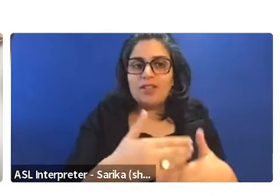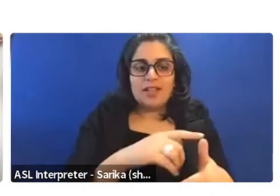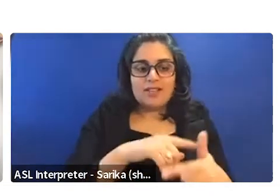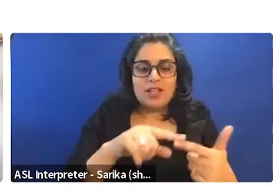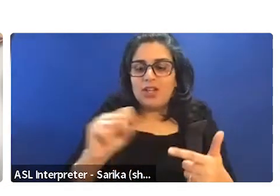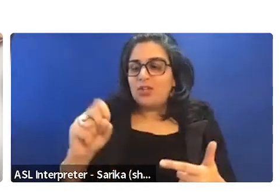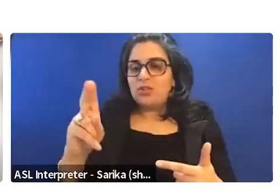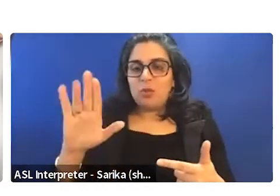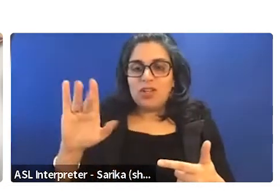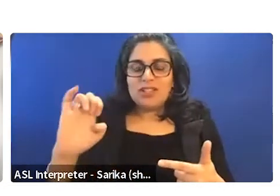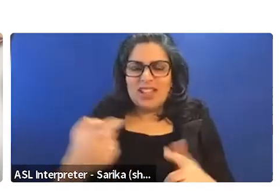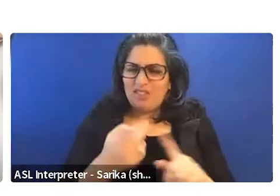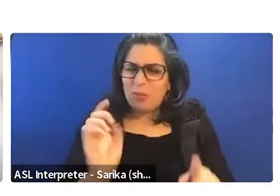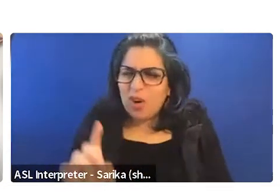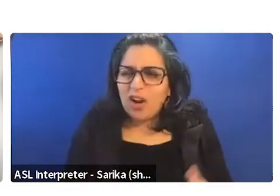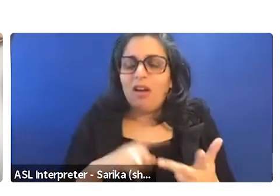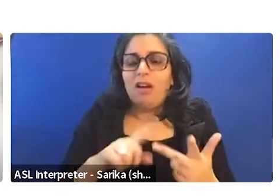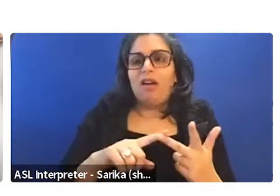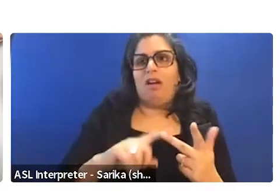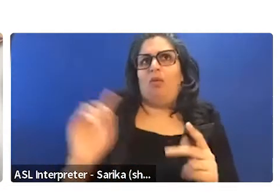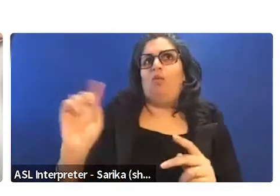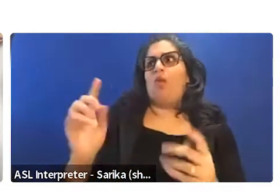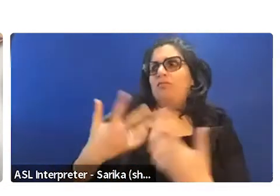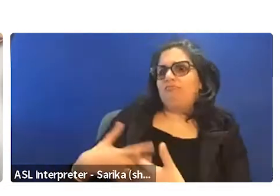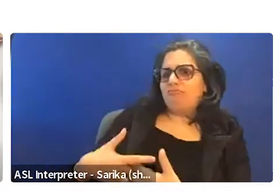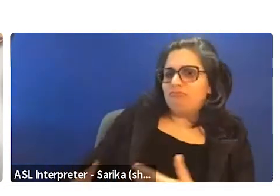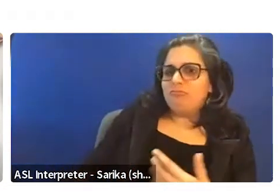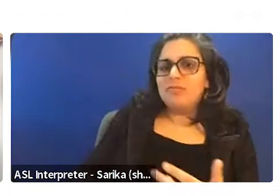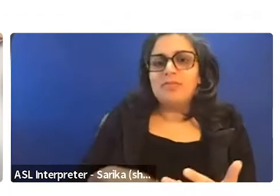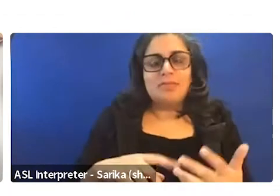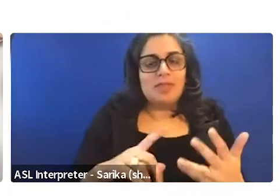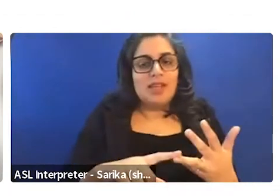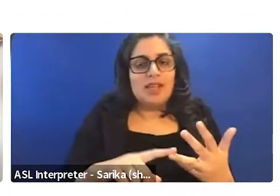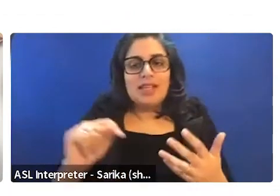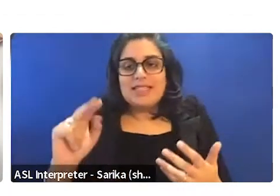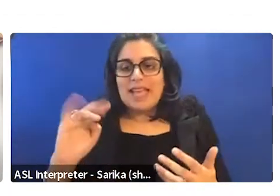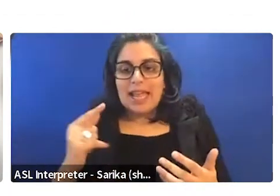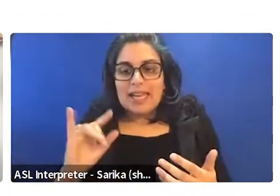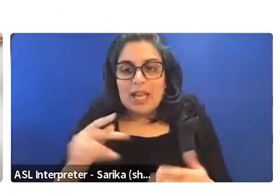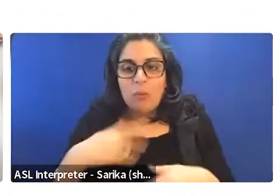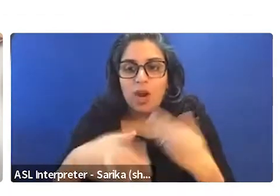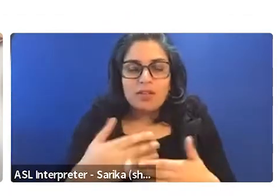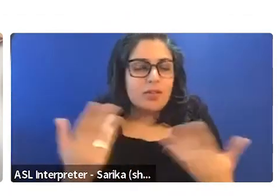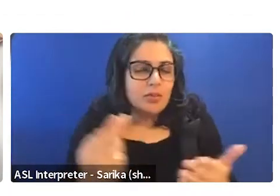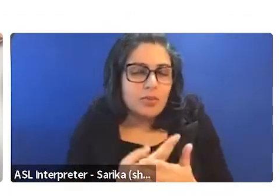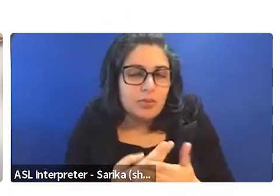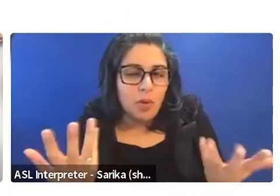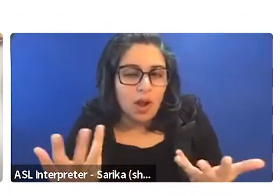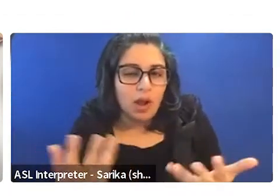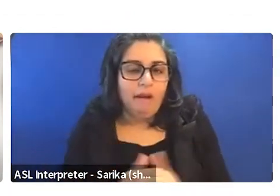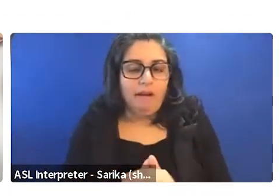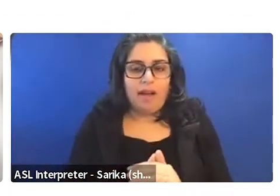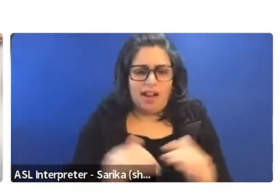from? Where are the tanneries that it's going to? What are the tanning processes that are currently used? What is the scale at which this